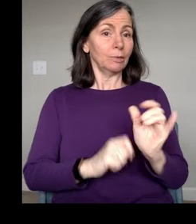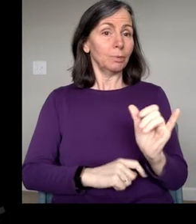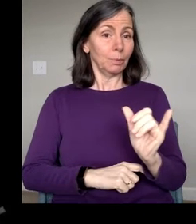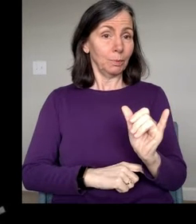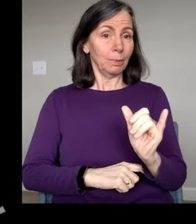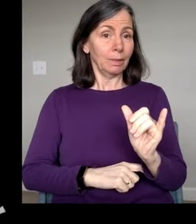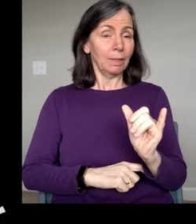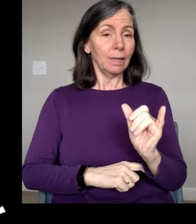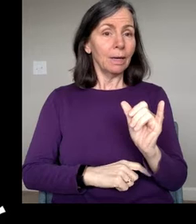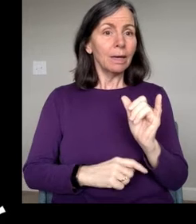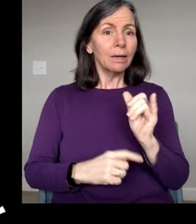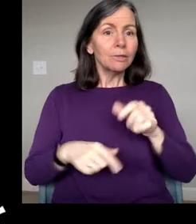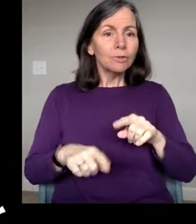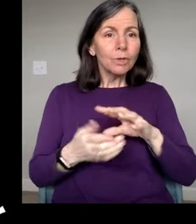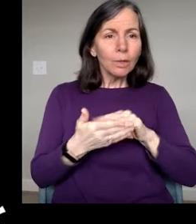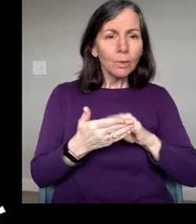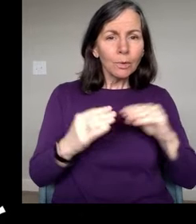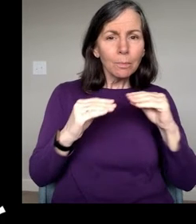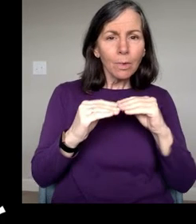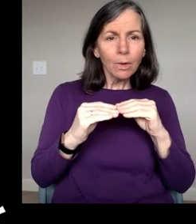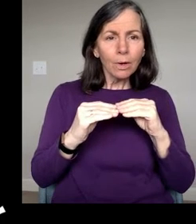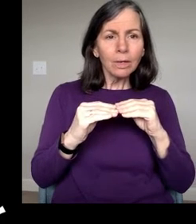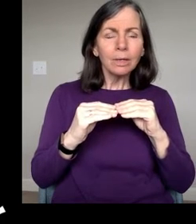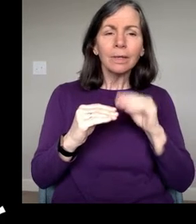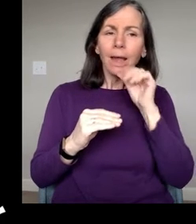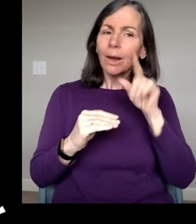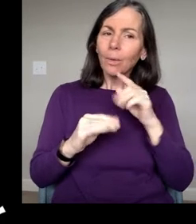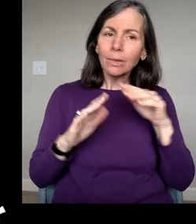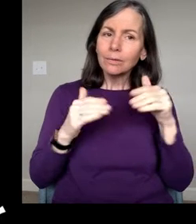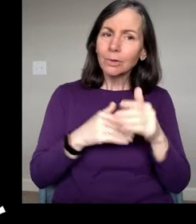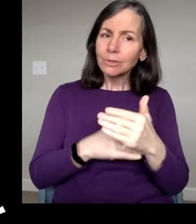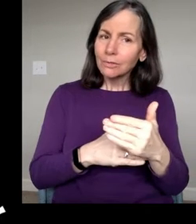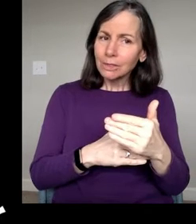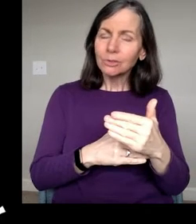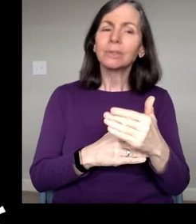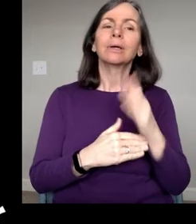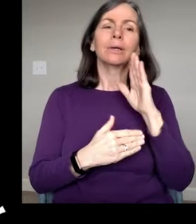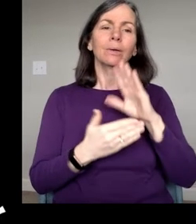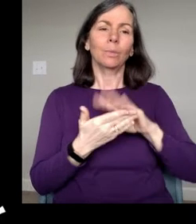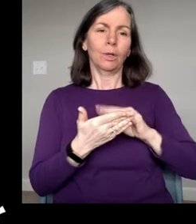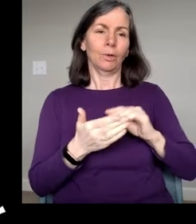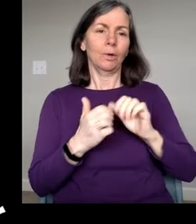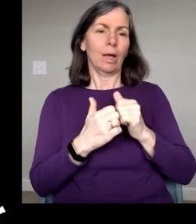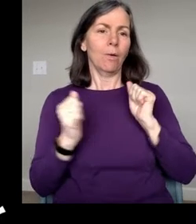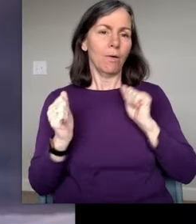about a lot more than just fish. We're learning about how all animal bodies evolved.